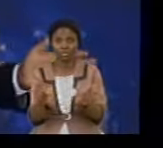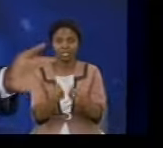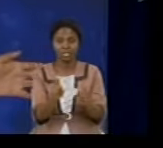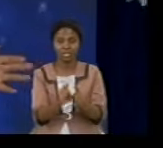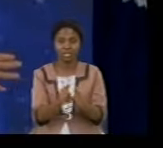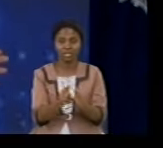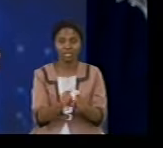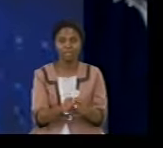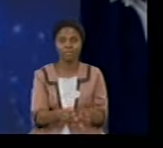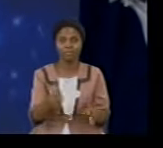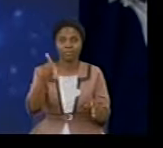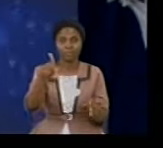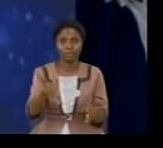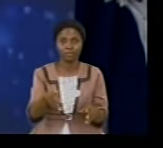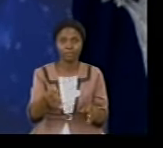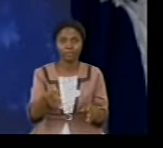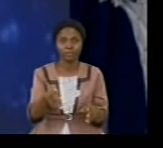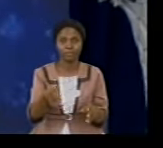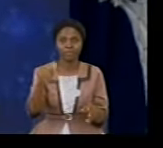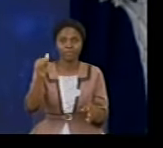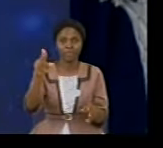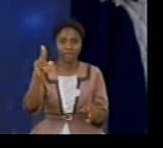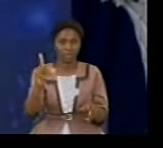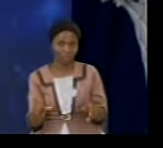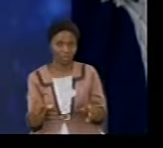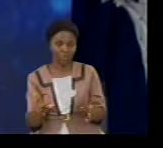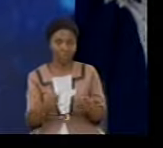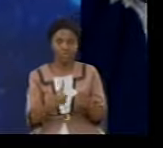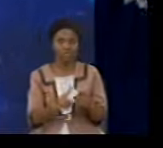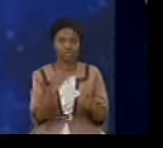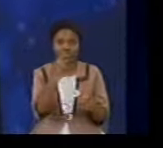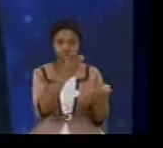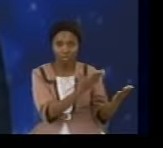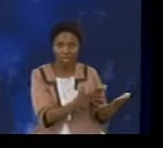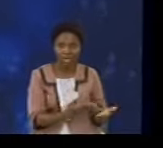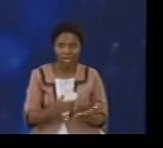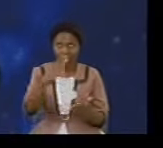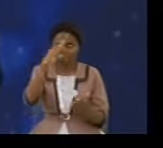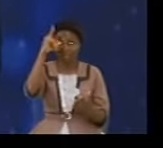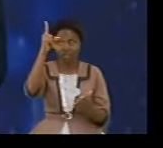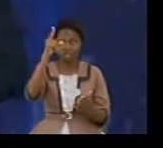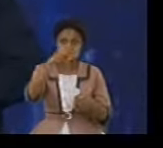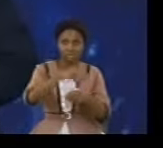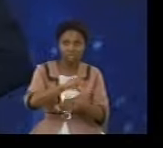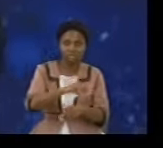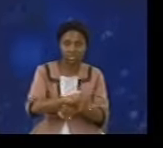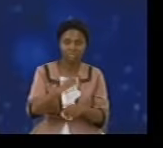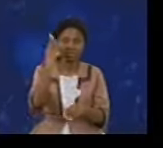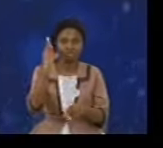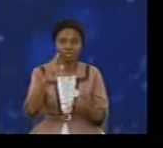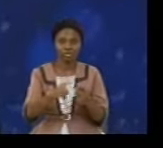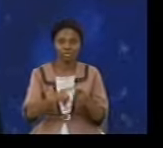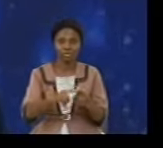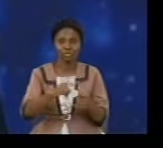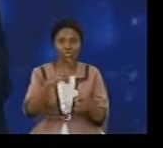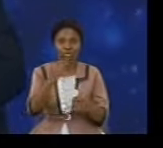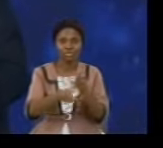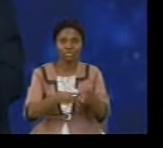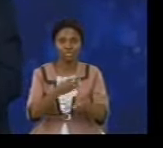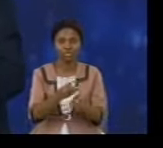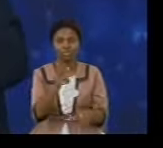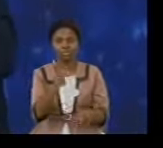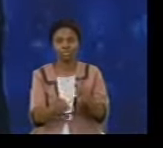appointed him to be an apostle that will carry his message to the rest of the world. But the ordinary